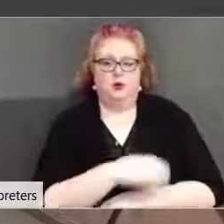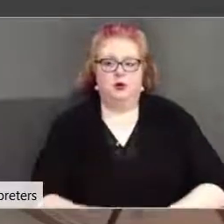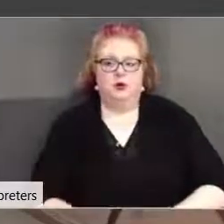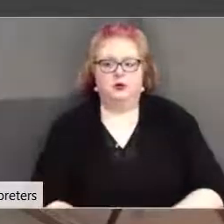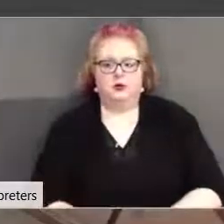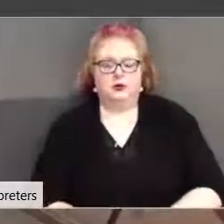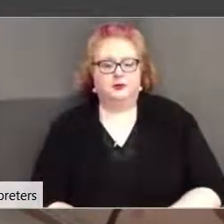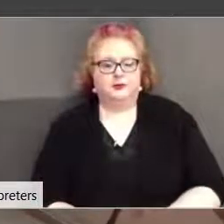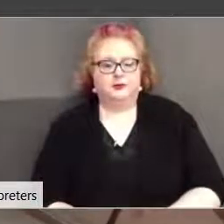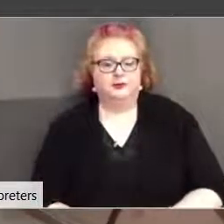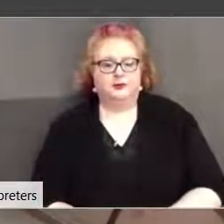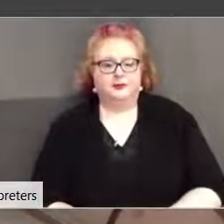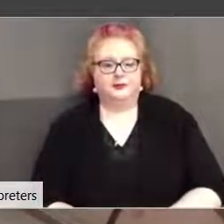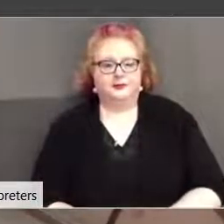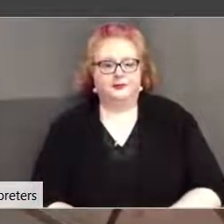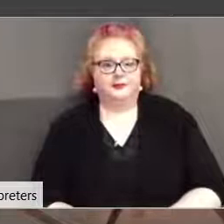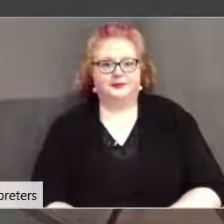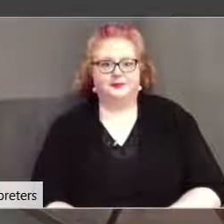Hines.